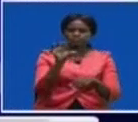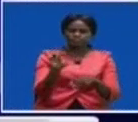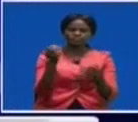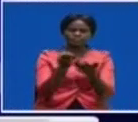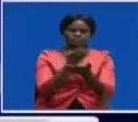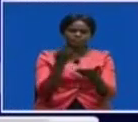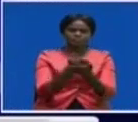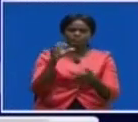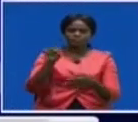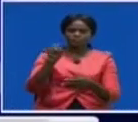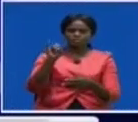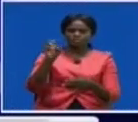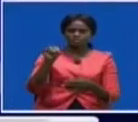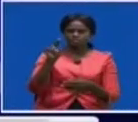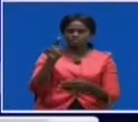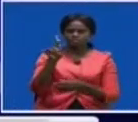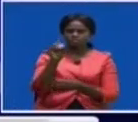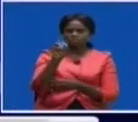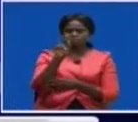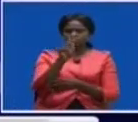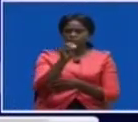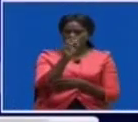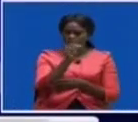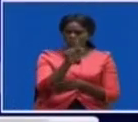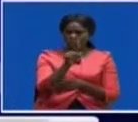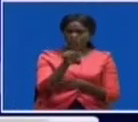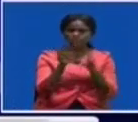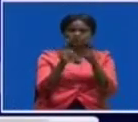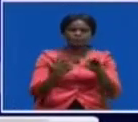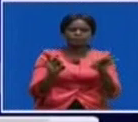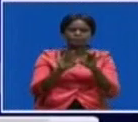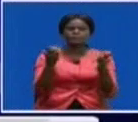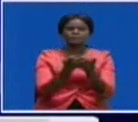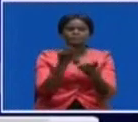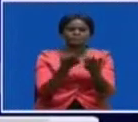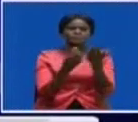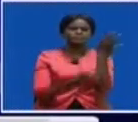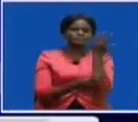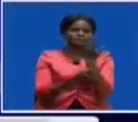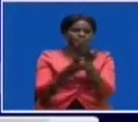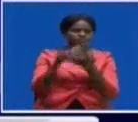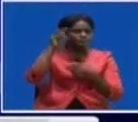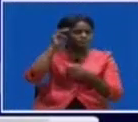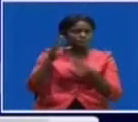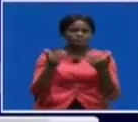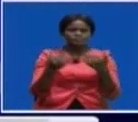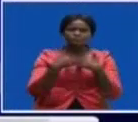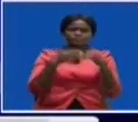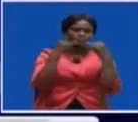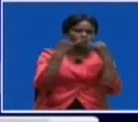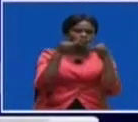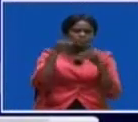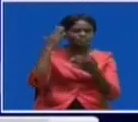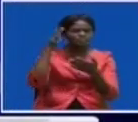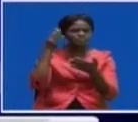economy. Mrs. Simukoko says this is because our workers are key partners in economic development. The minister has since directed Central